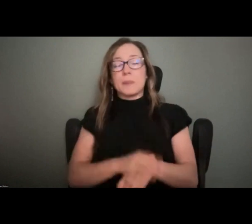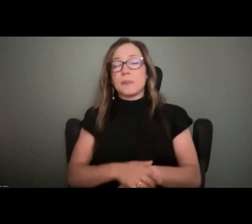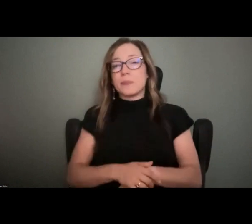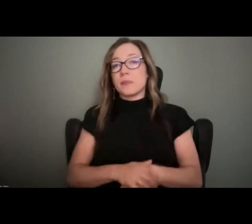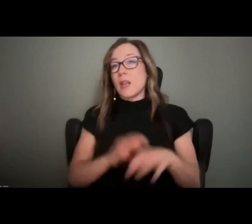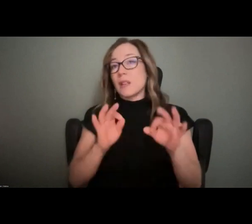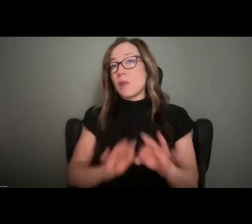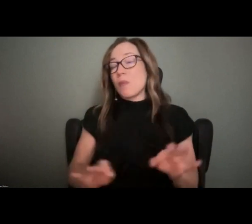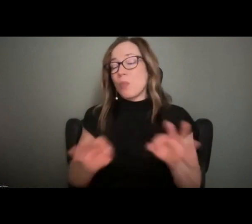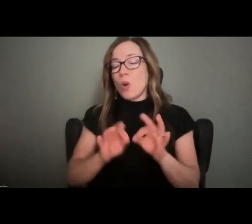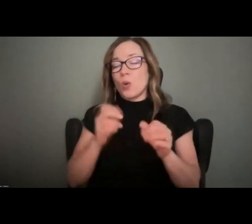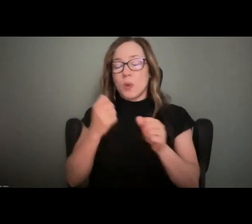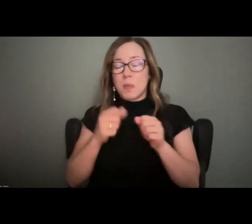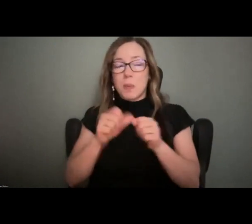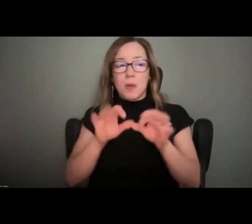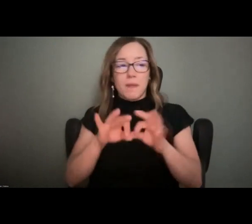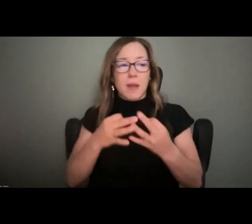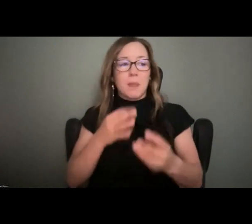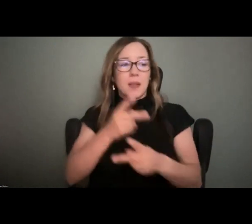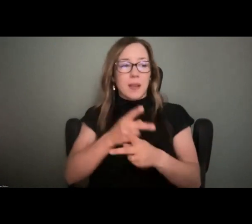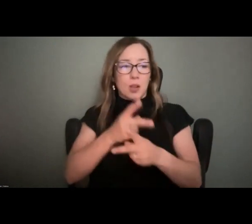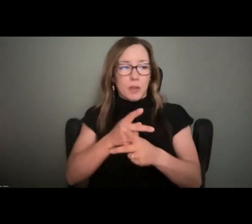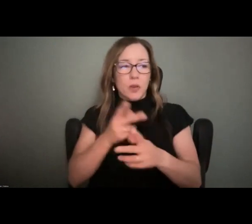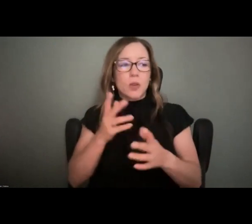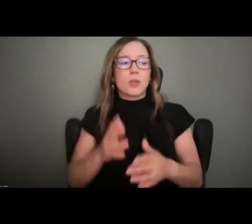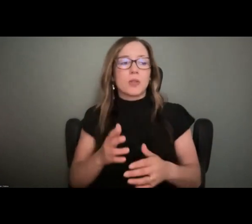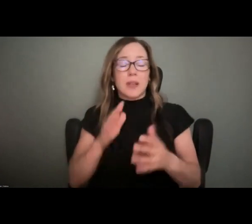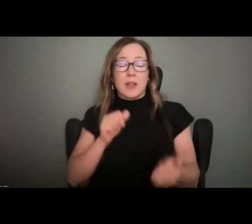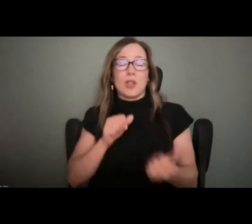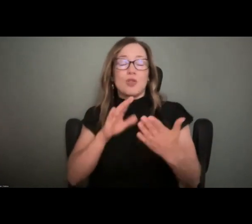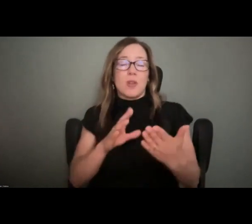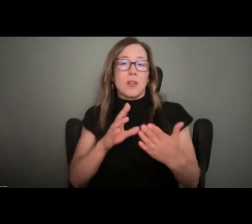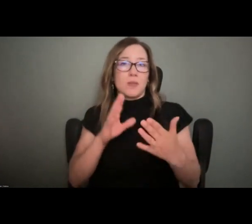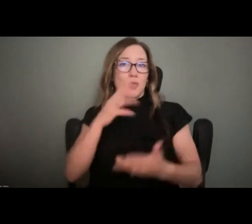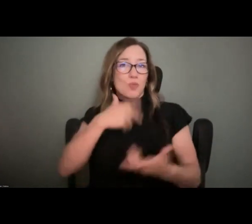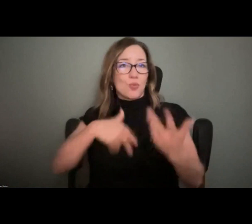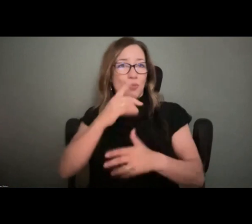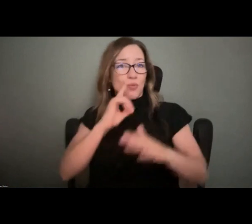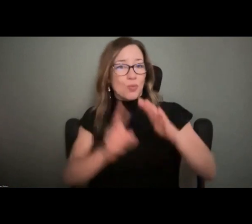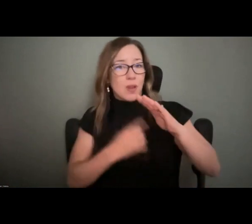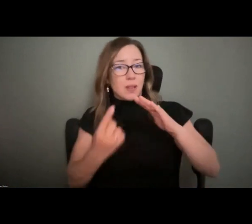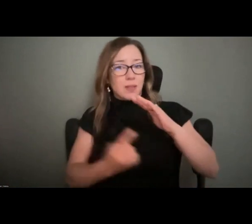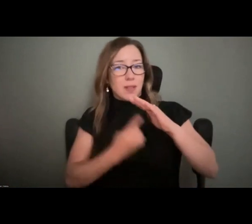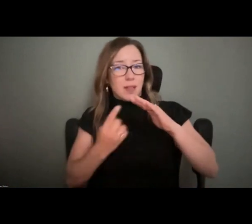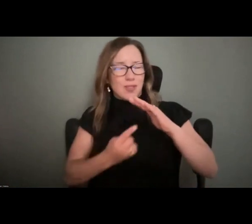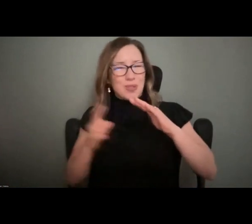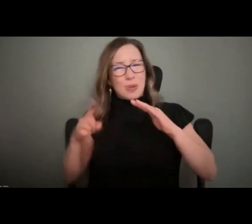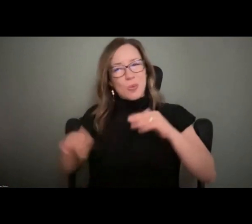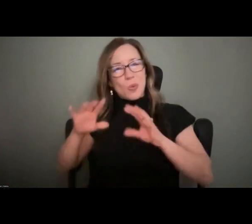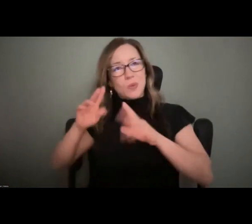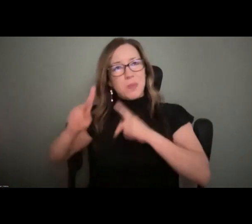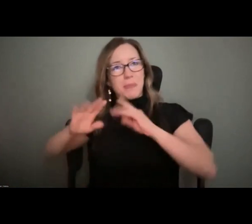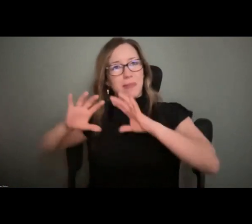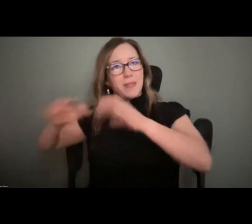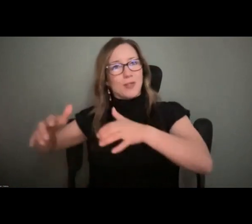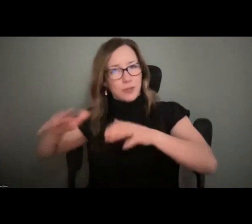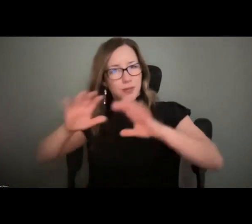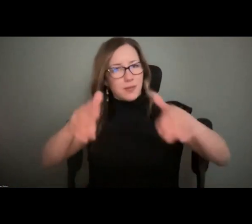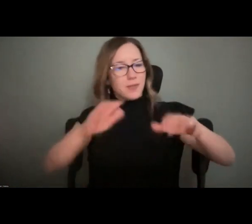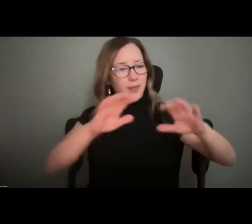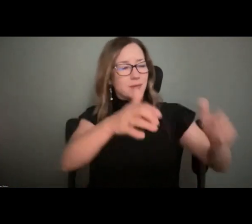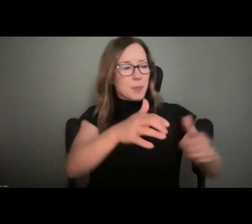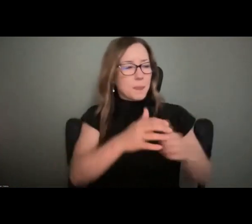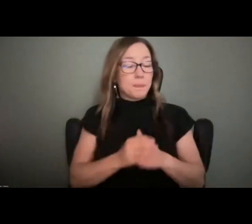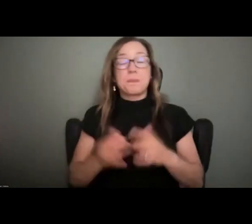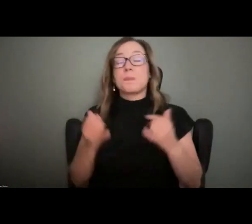remember our family caregivers as we develop and address social isolation in the populations we serve. Today, we